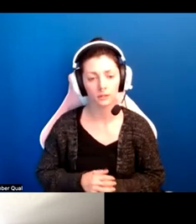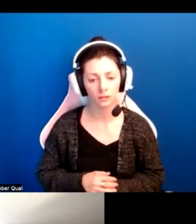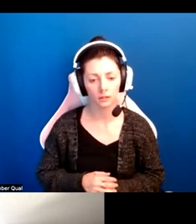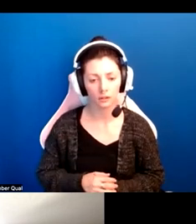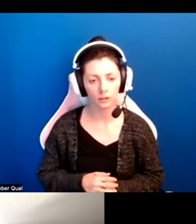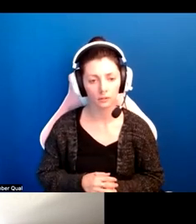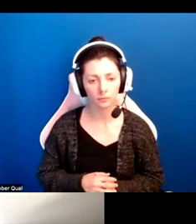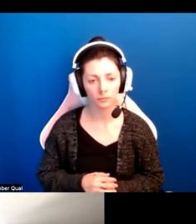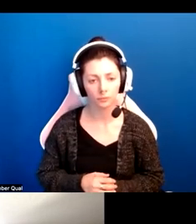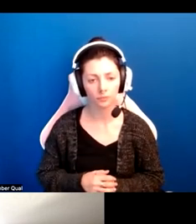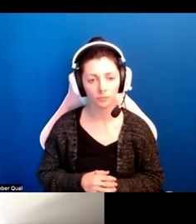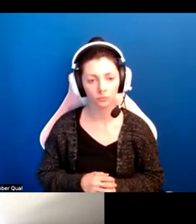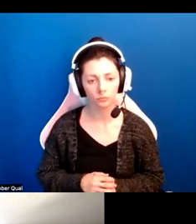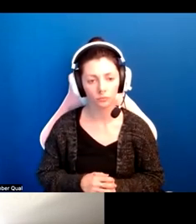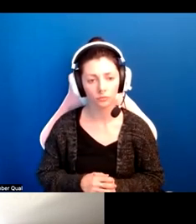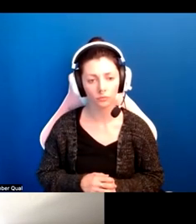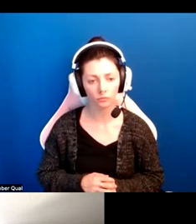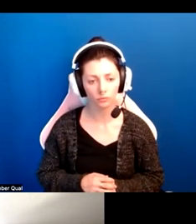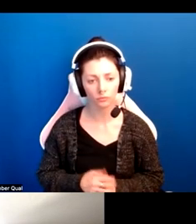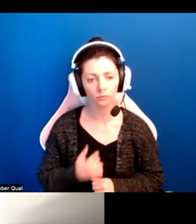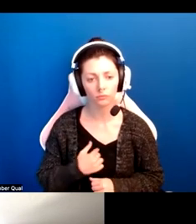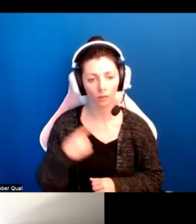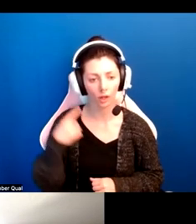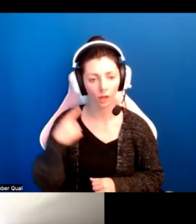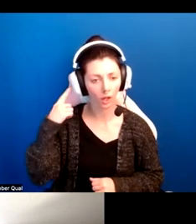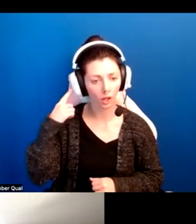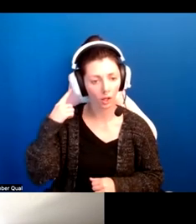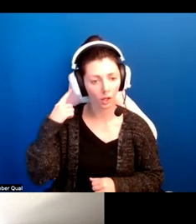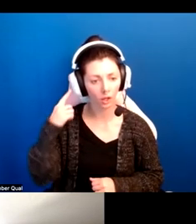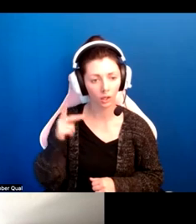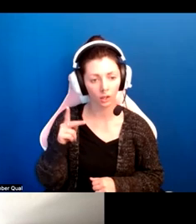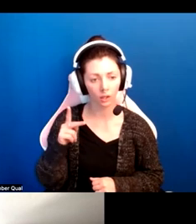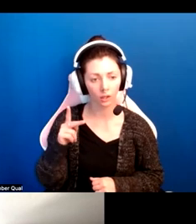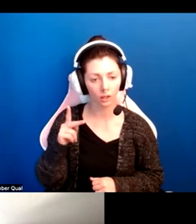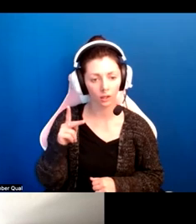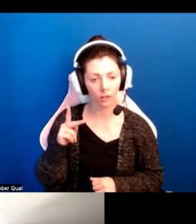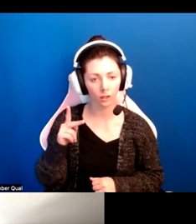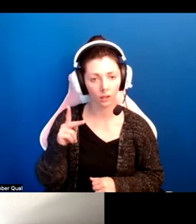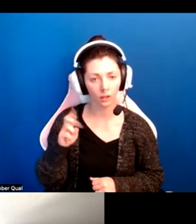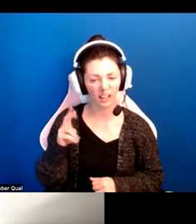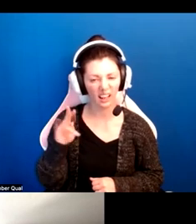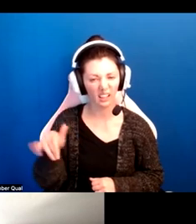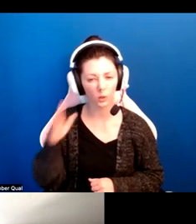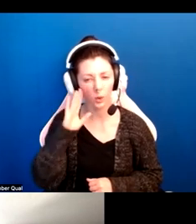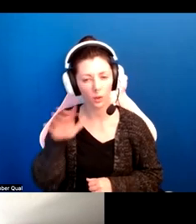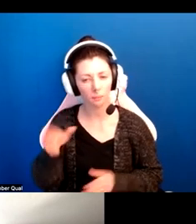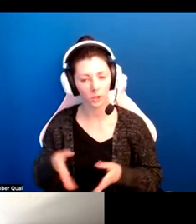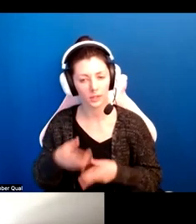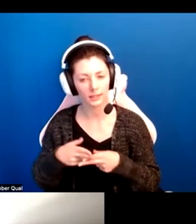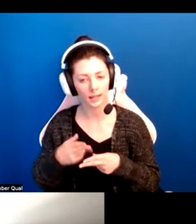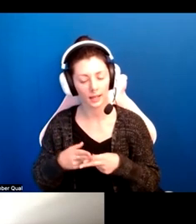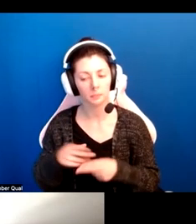I heard Kenny, you'll know that person's name, but she works in Chicago and she's really